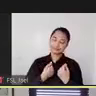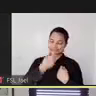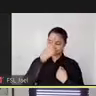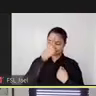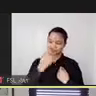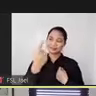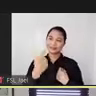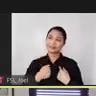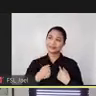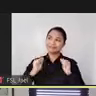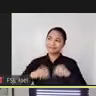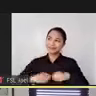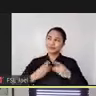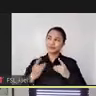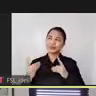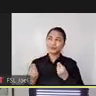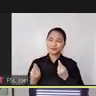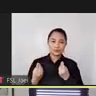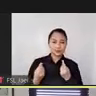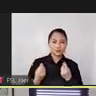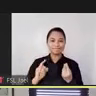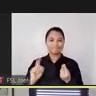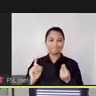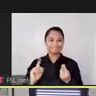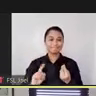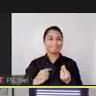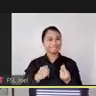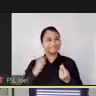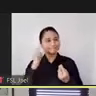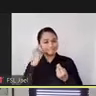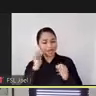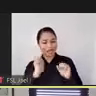world? Next slide, please.